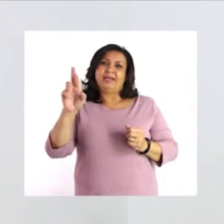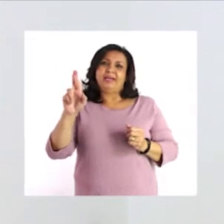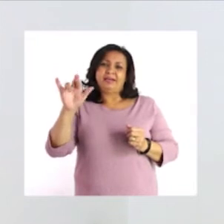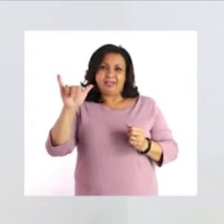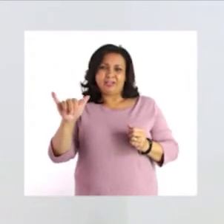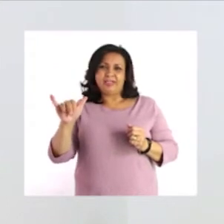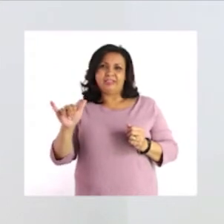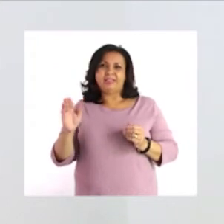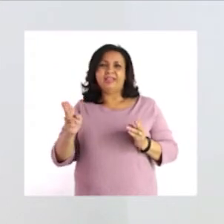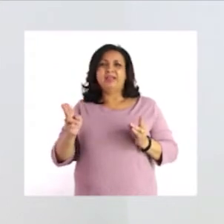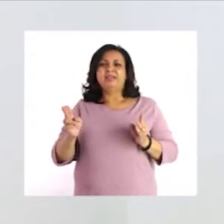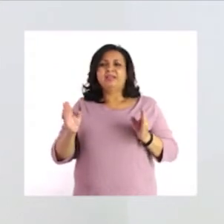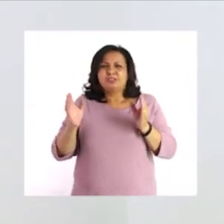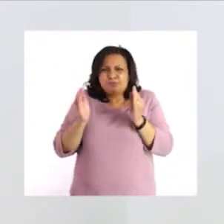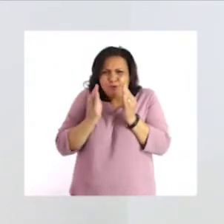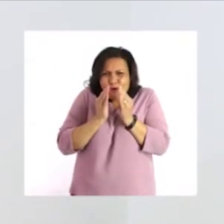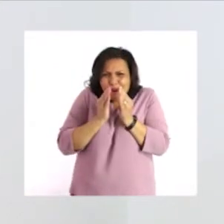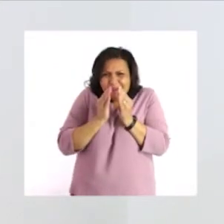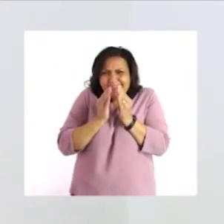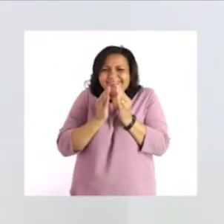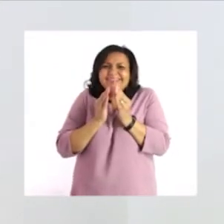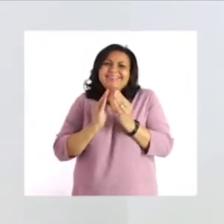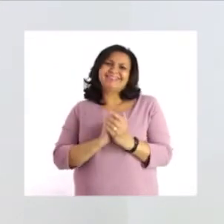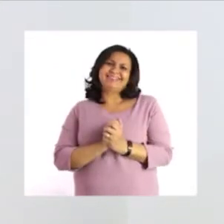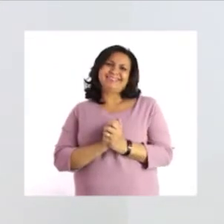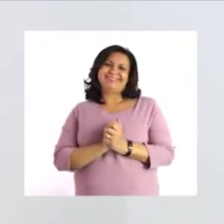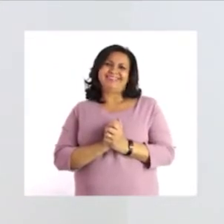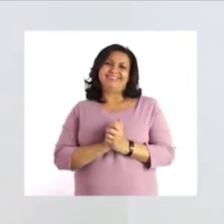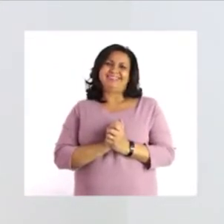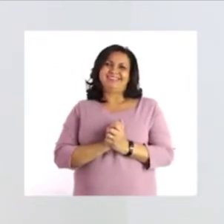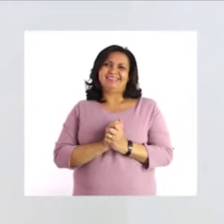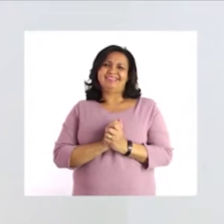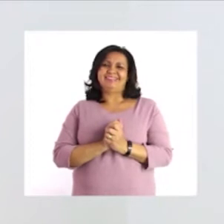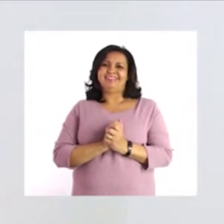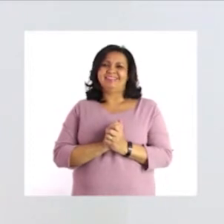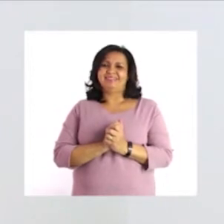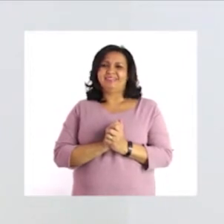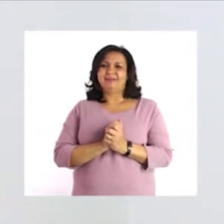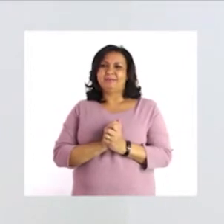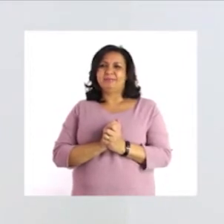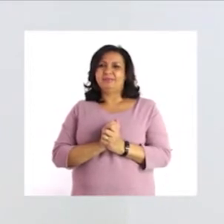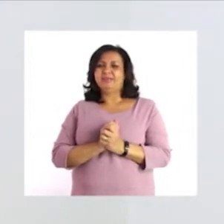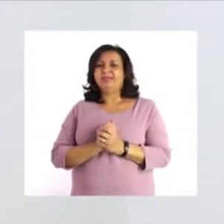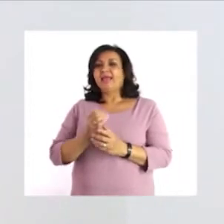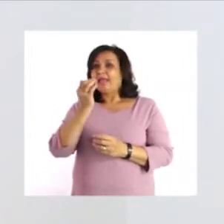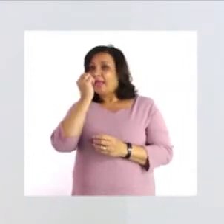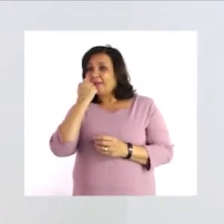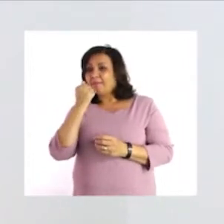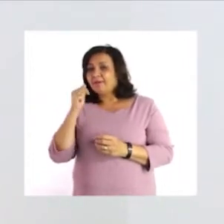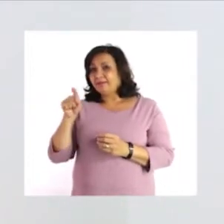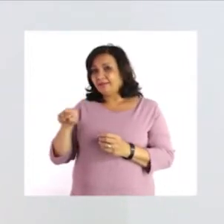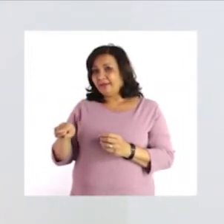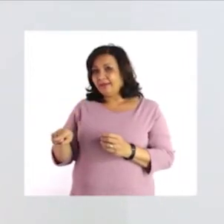The cherry is a little bit smaller than the tangerine. Well, friends, the tangerine, the apple is